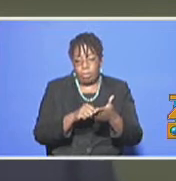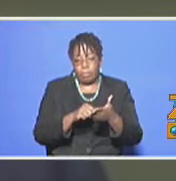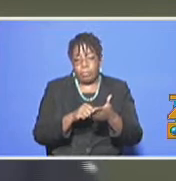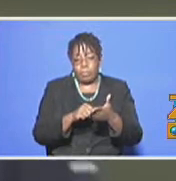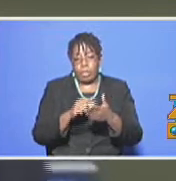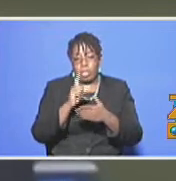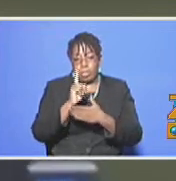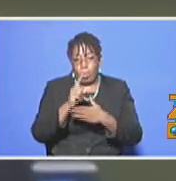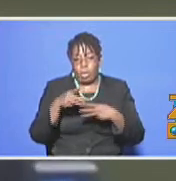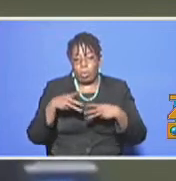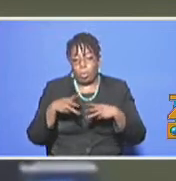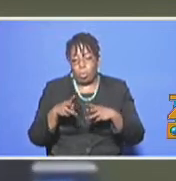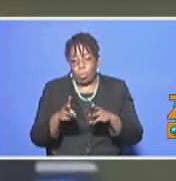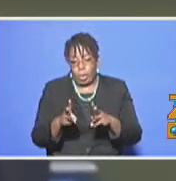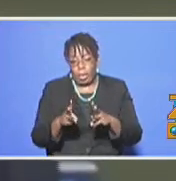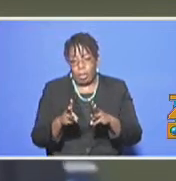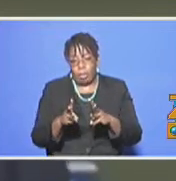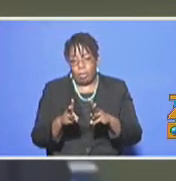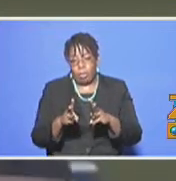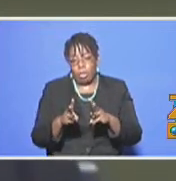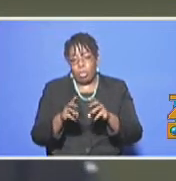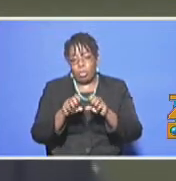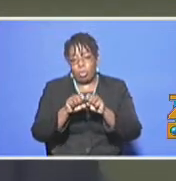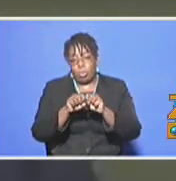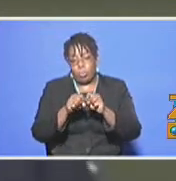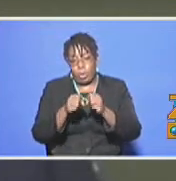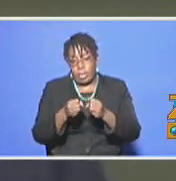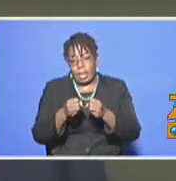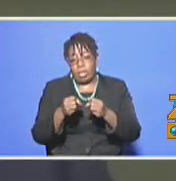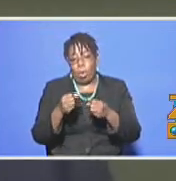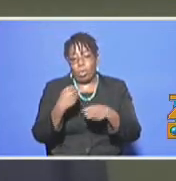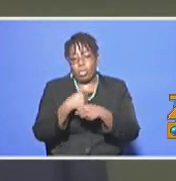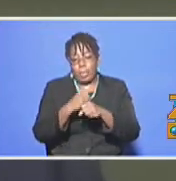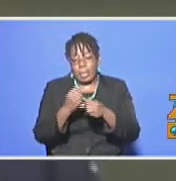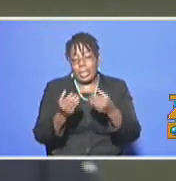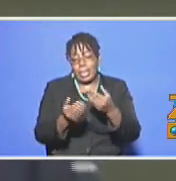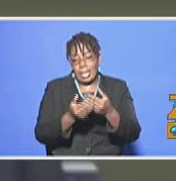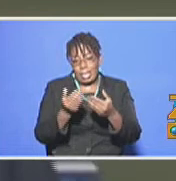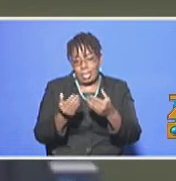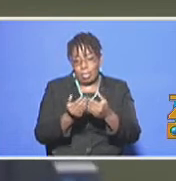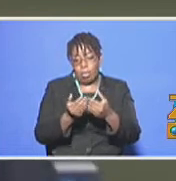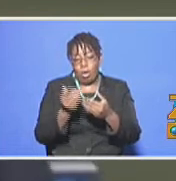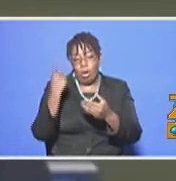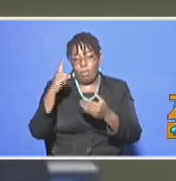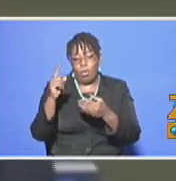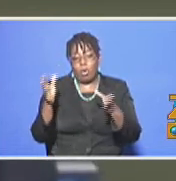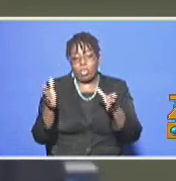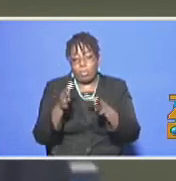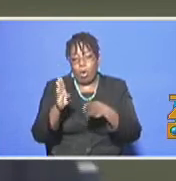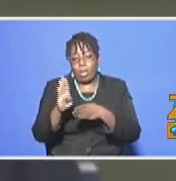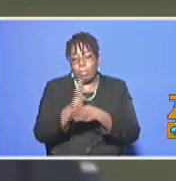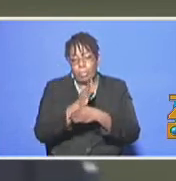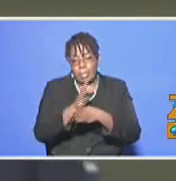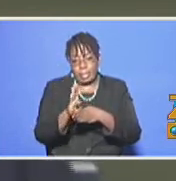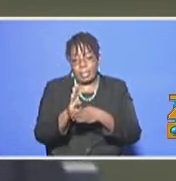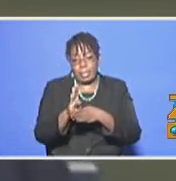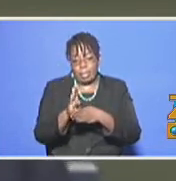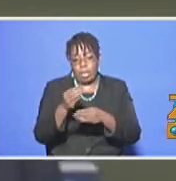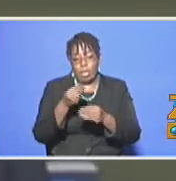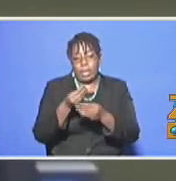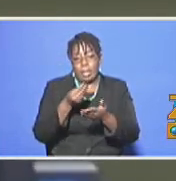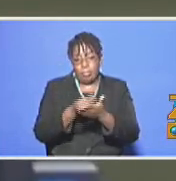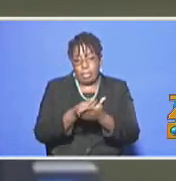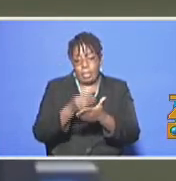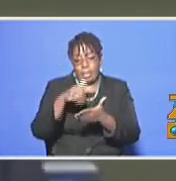one of the ways to break down the barriers for Bahamian entrepreneurs and small businesses to raise capital in